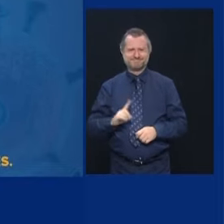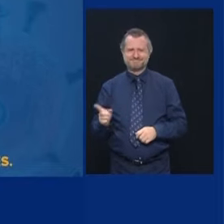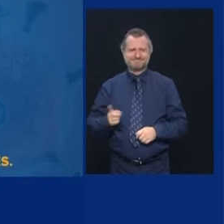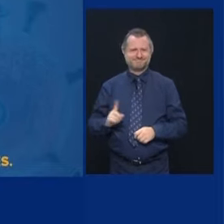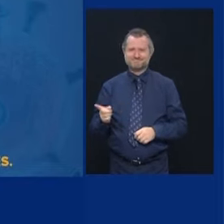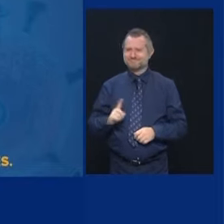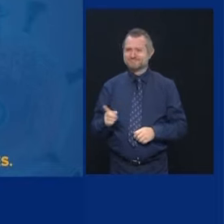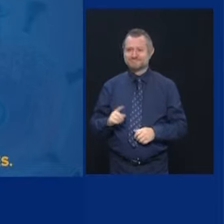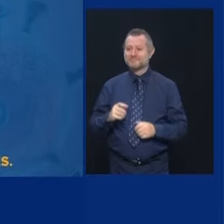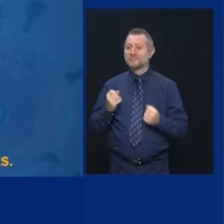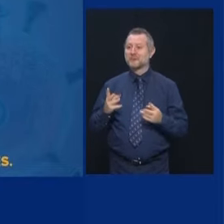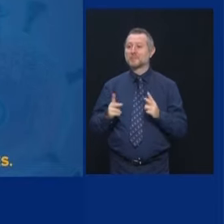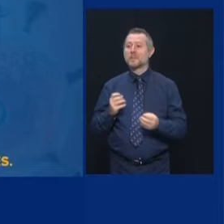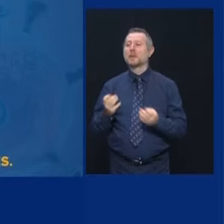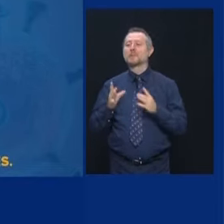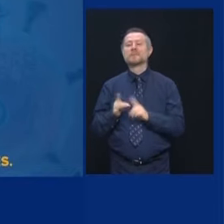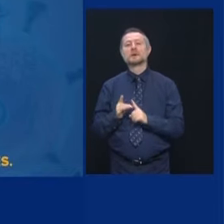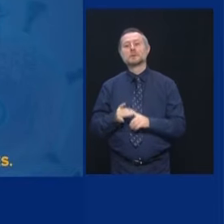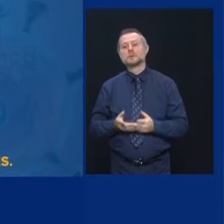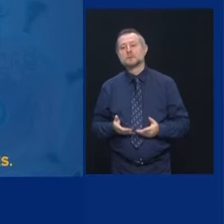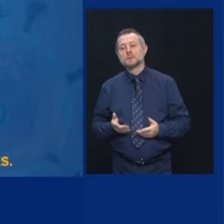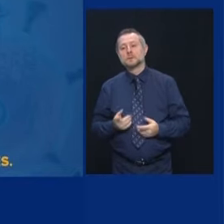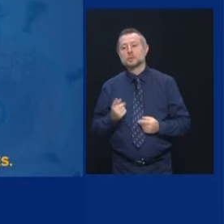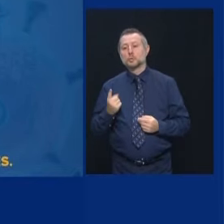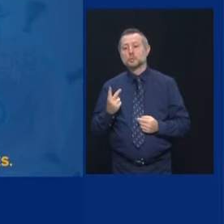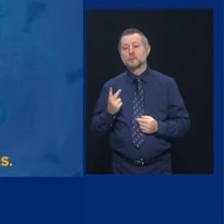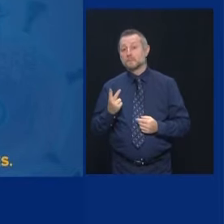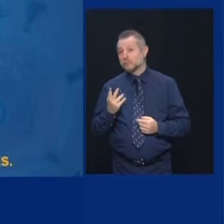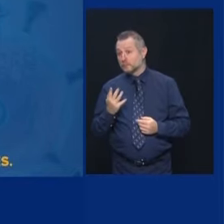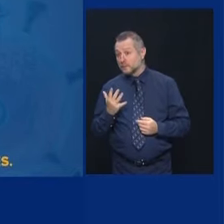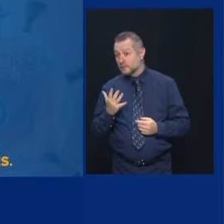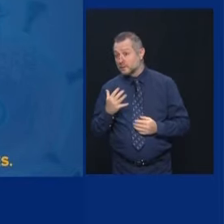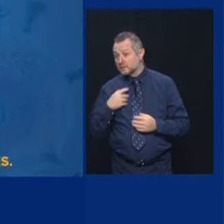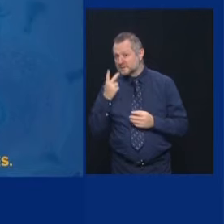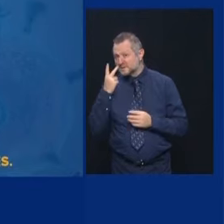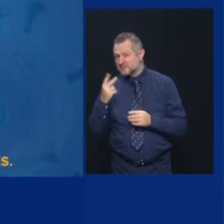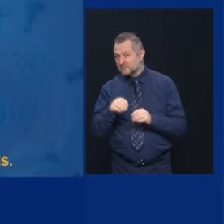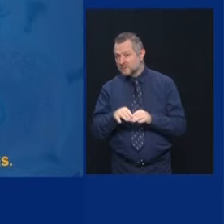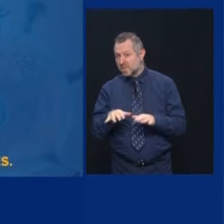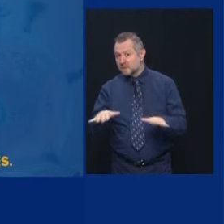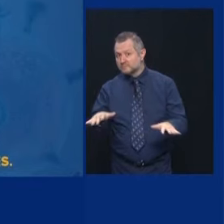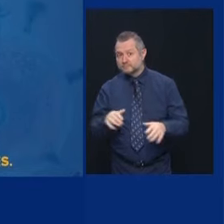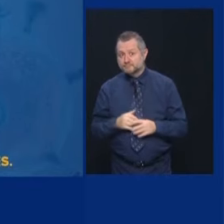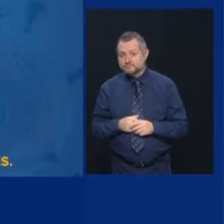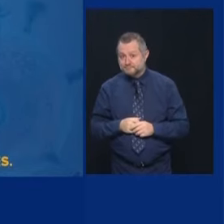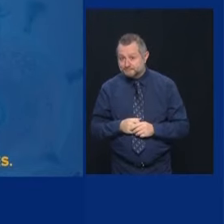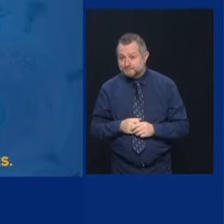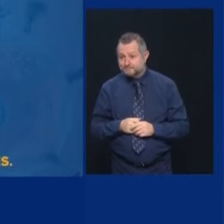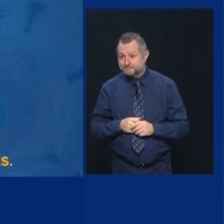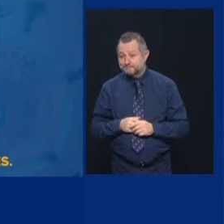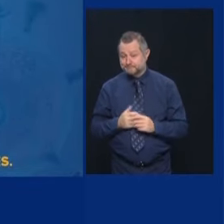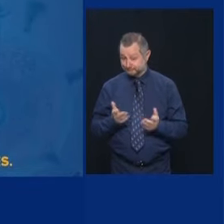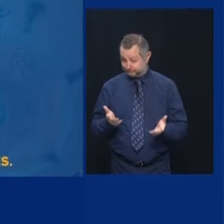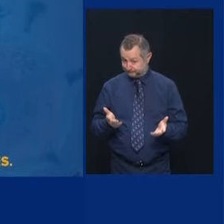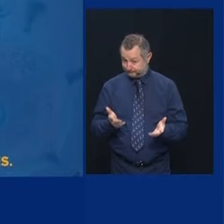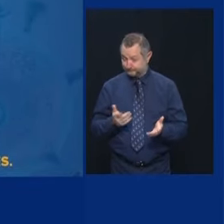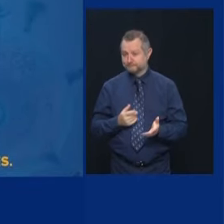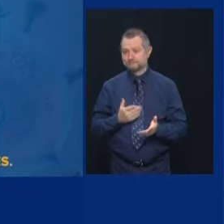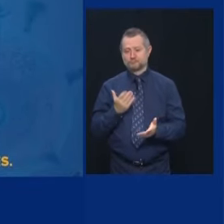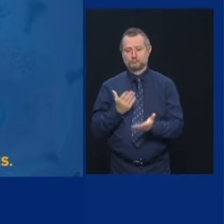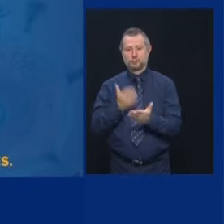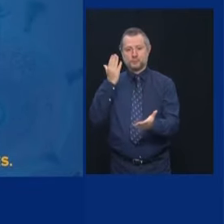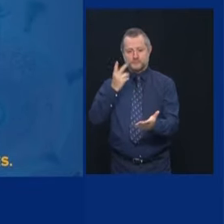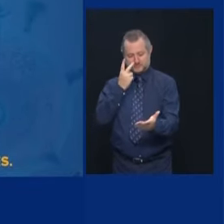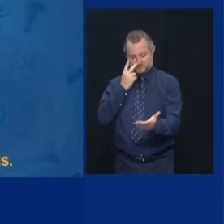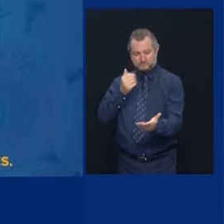infected? One, two? And look at the spread in the Rose Garden. You know